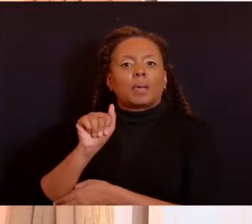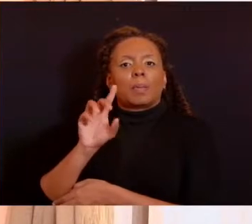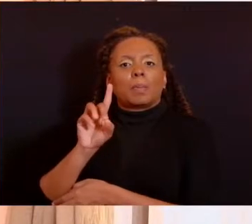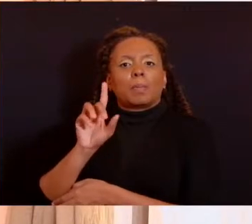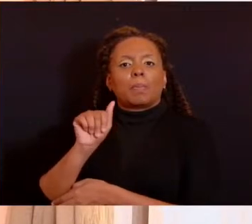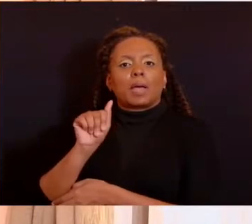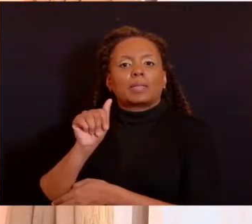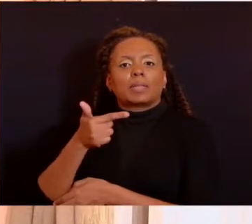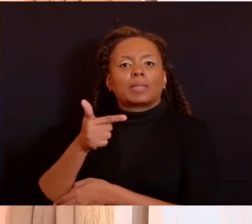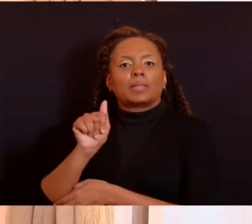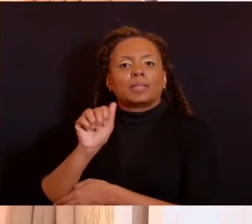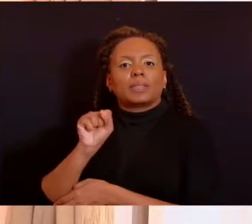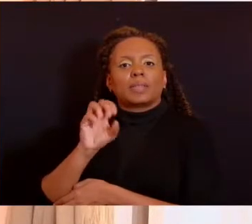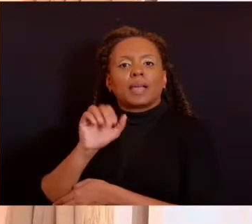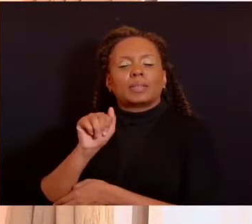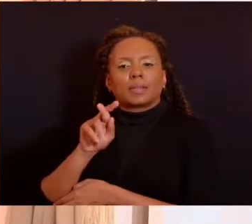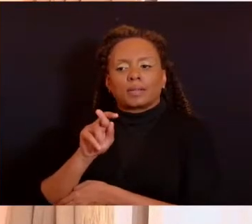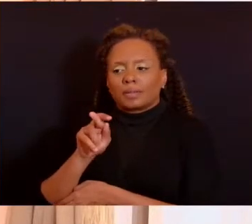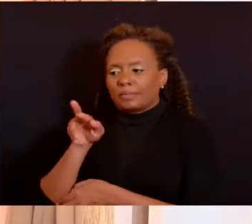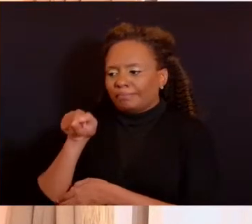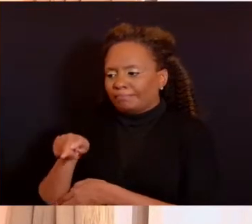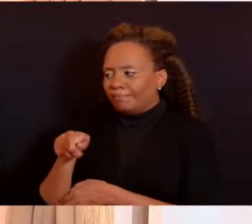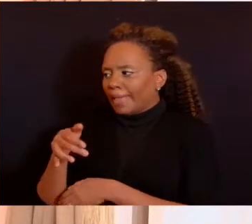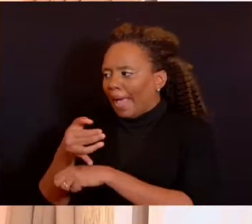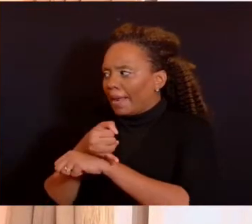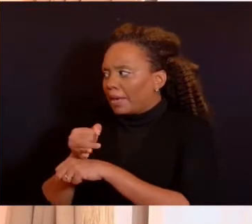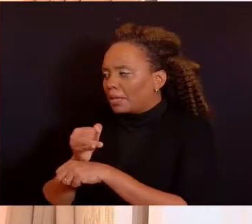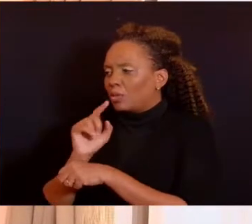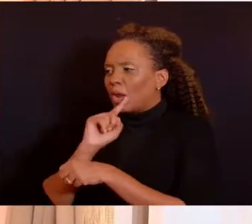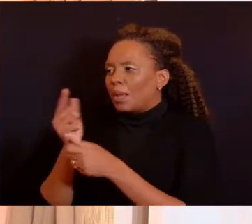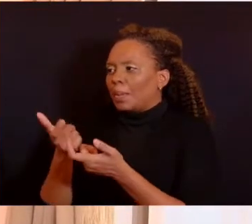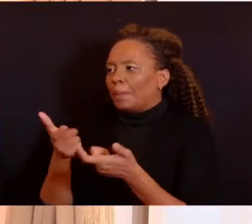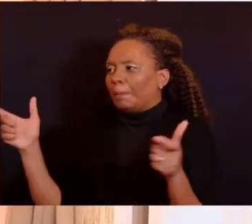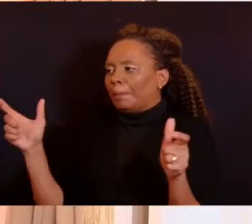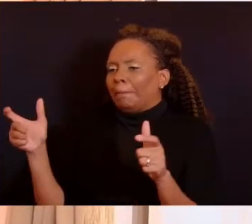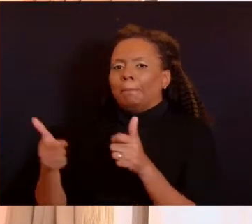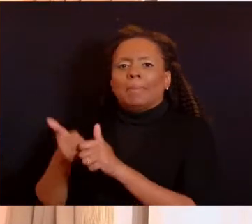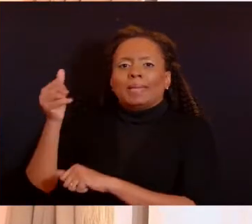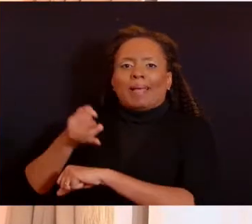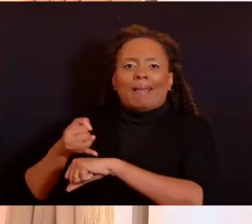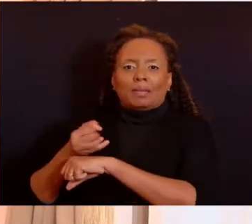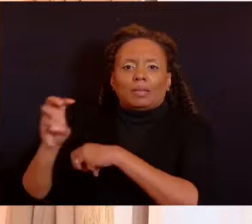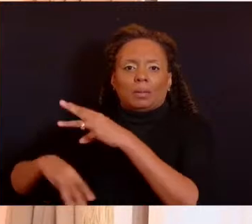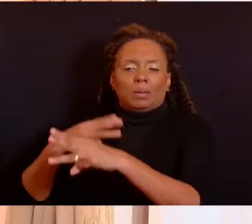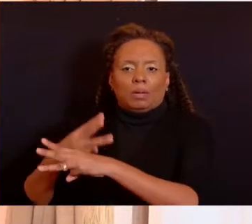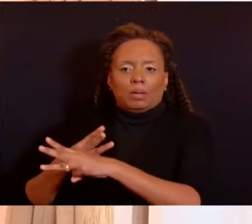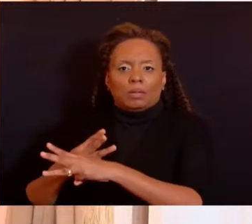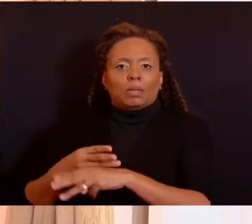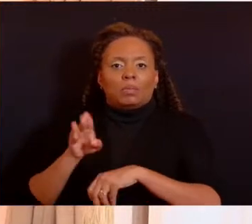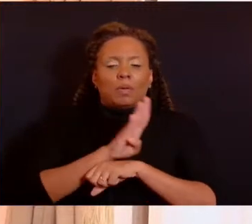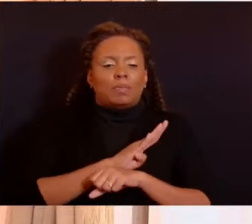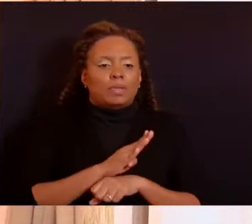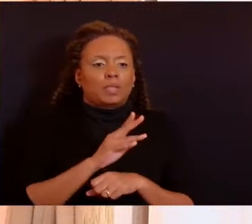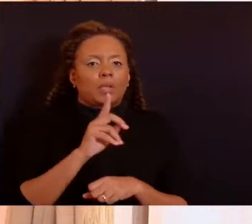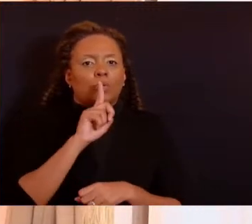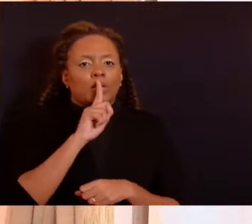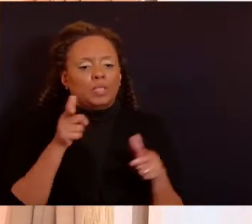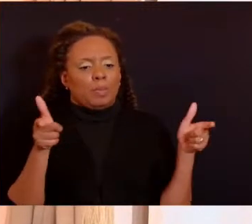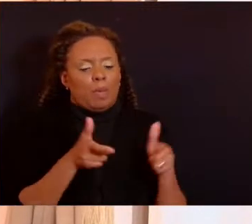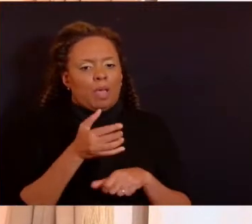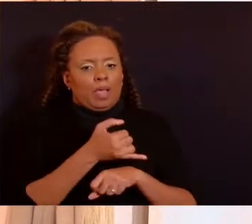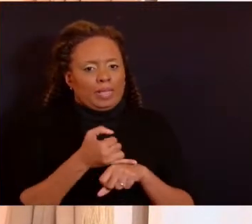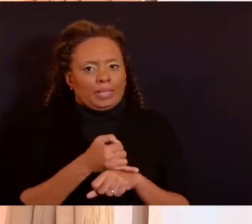smallest islands in the world. But where we all stood is that we understood that this climate crisis is not going to make things